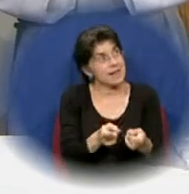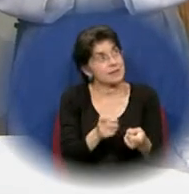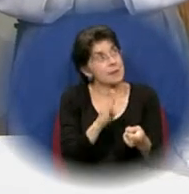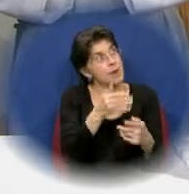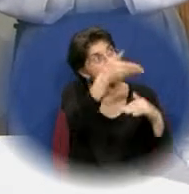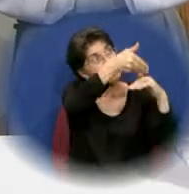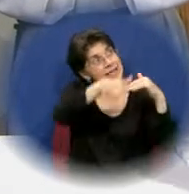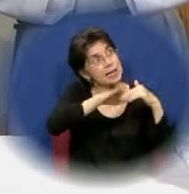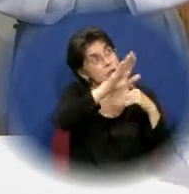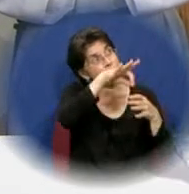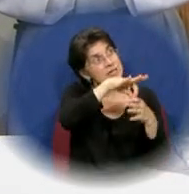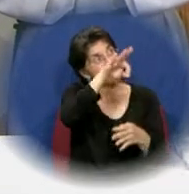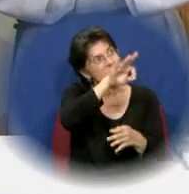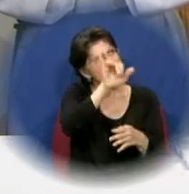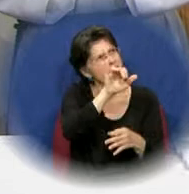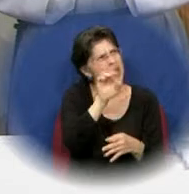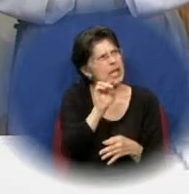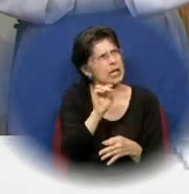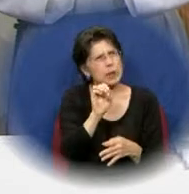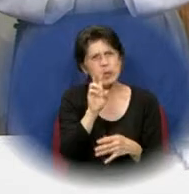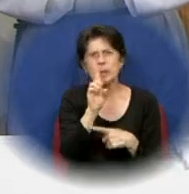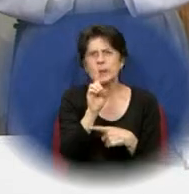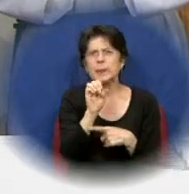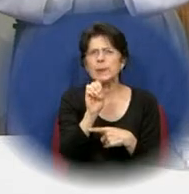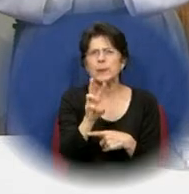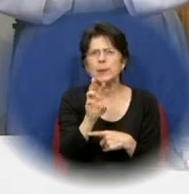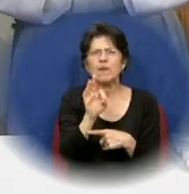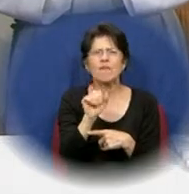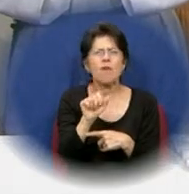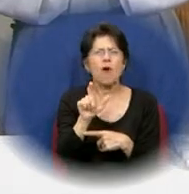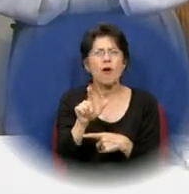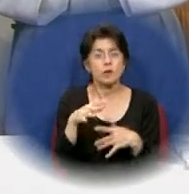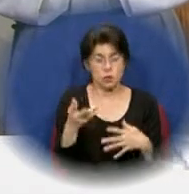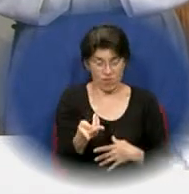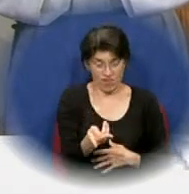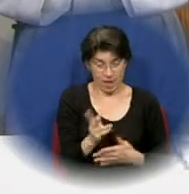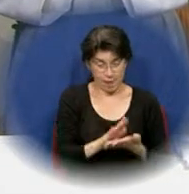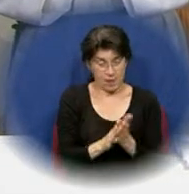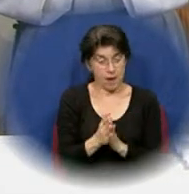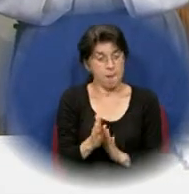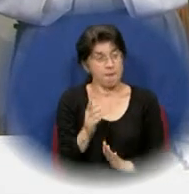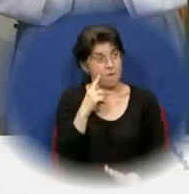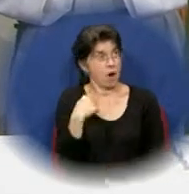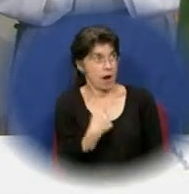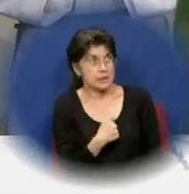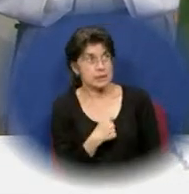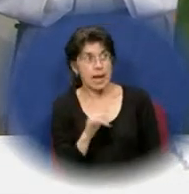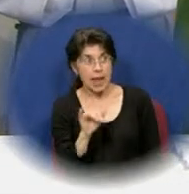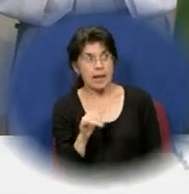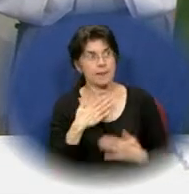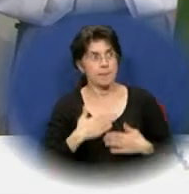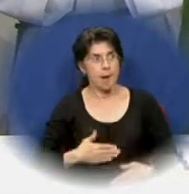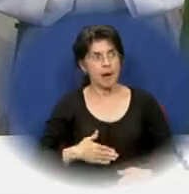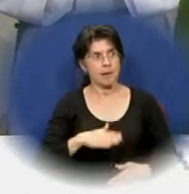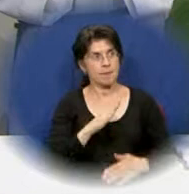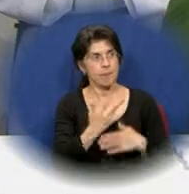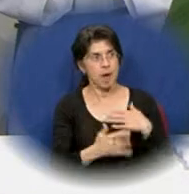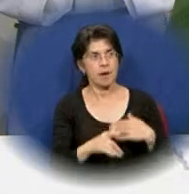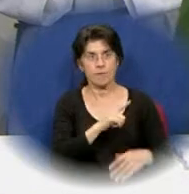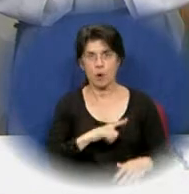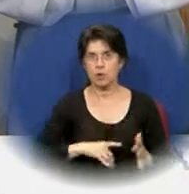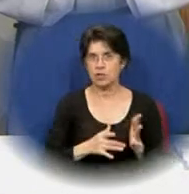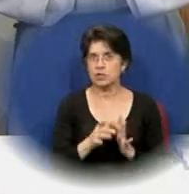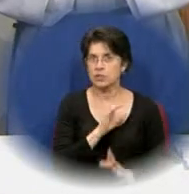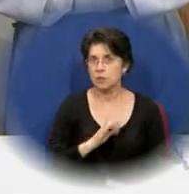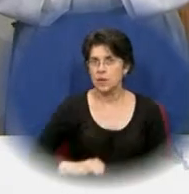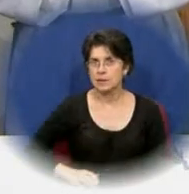Spirit upon them like the dewfall, so that they may become for us the body and blood of our Lord Jesus Christ. At the time he